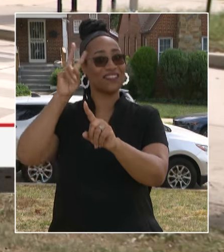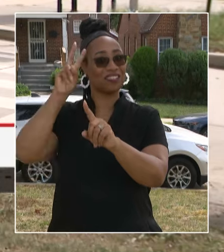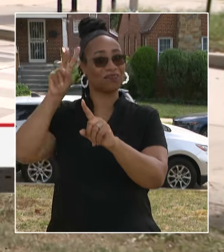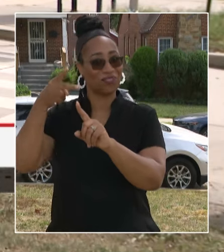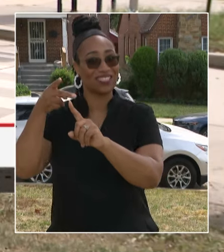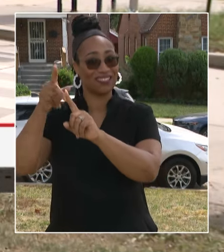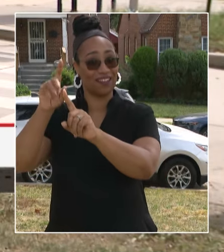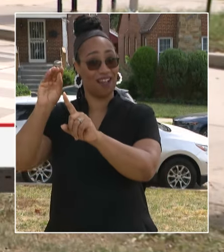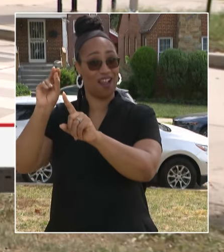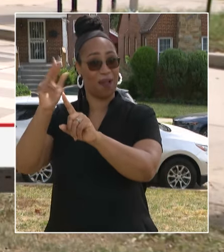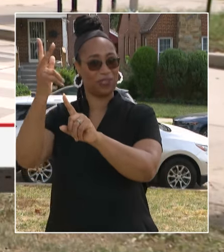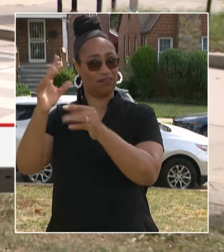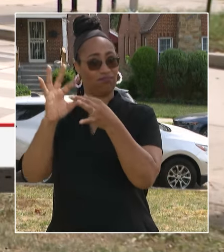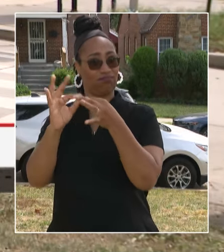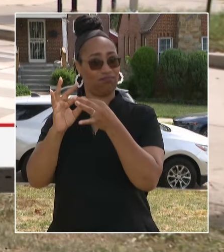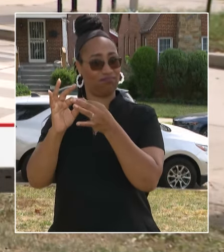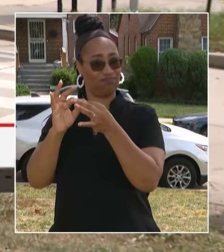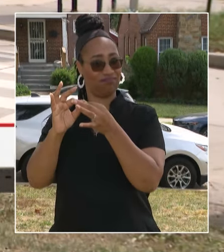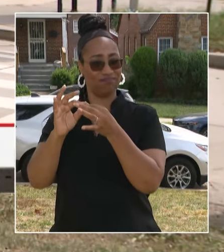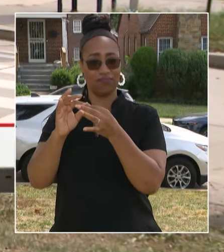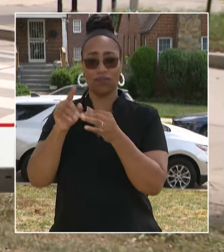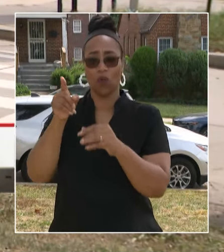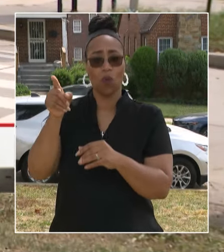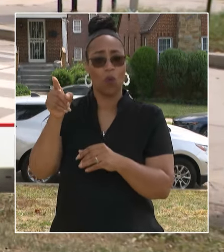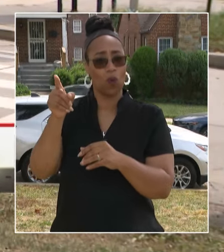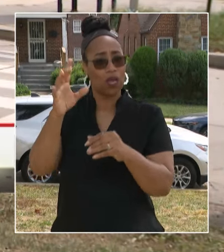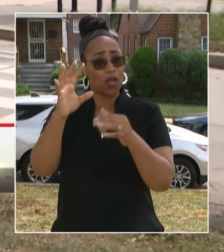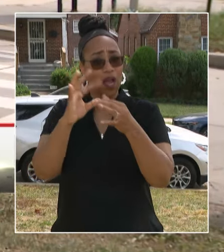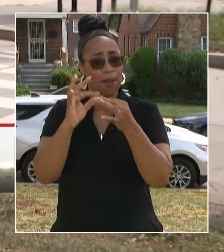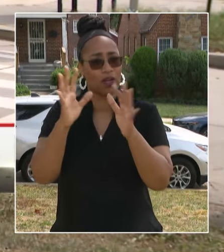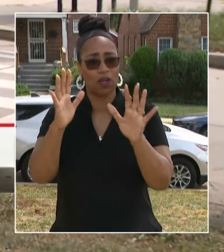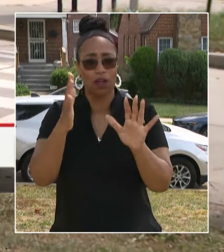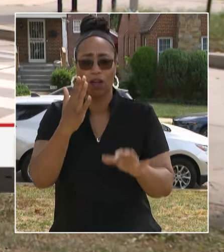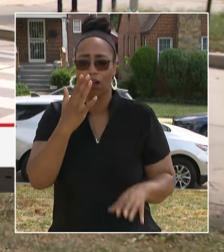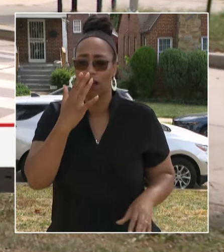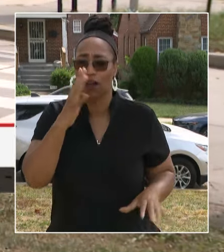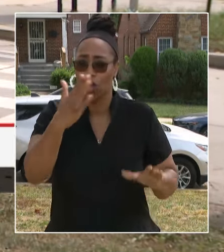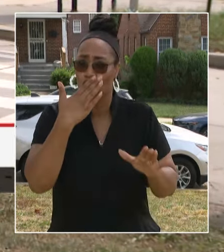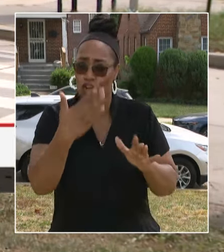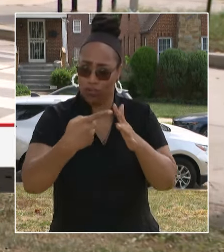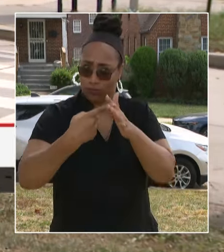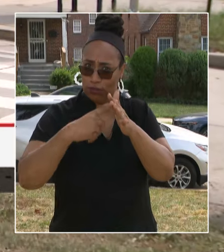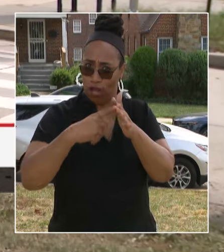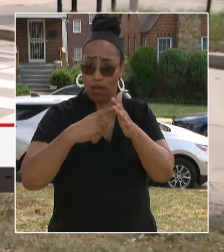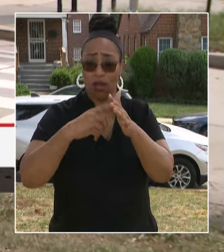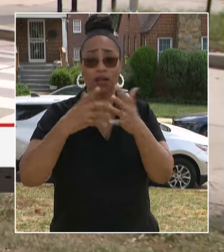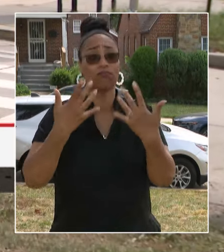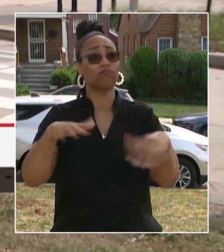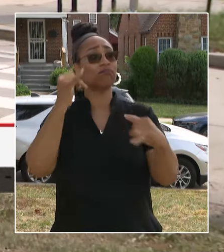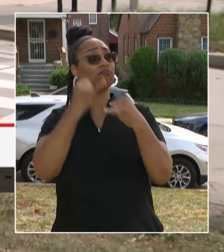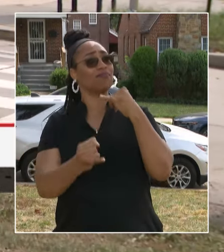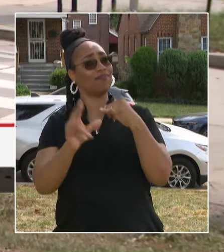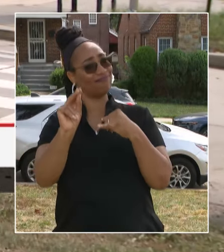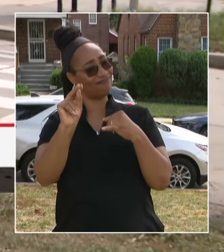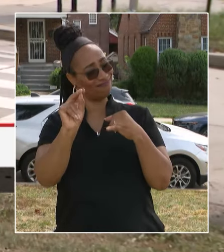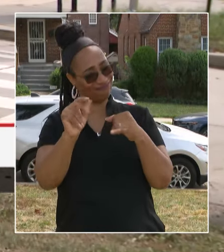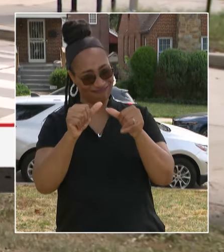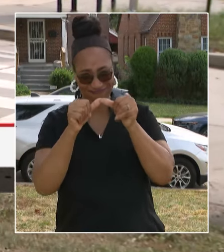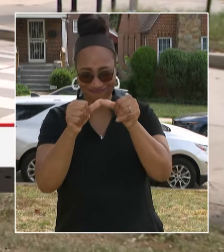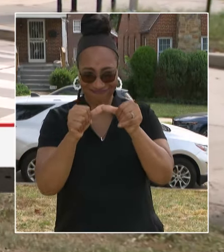first, but just make sure you aren't the last. And that very first council really